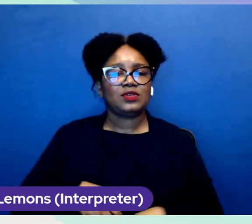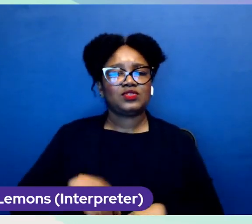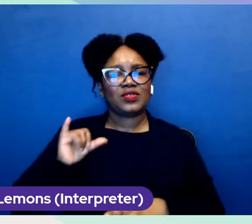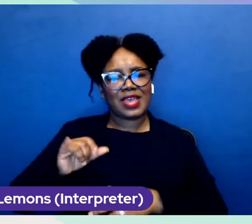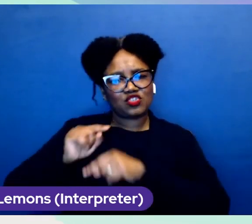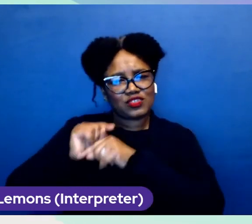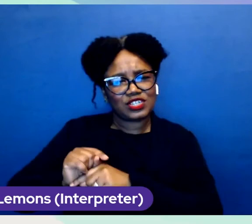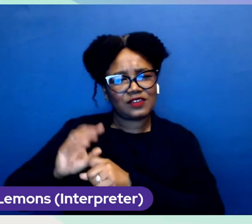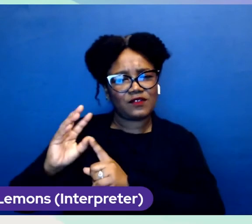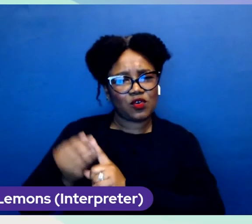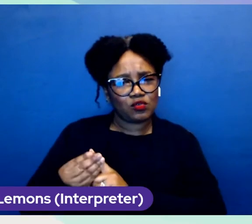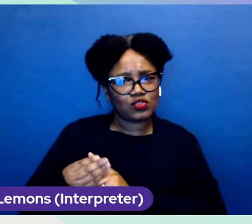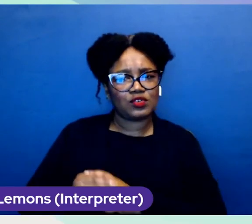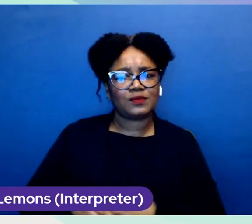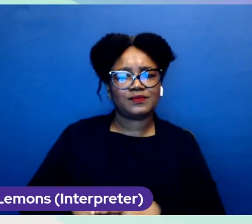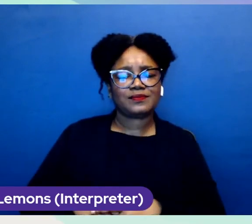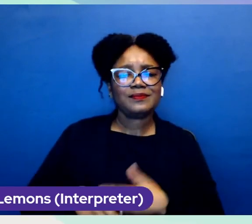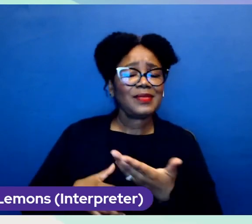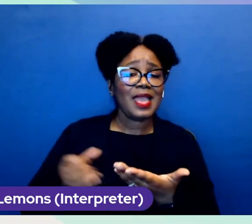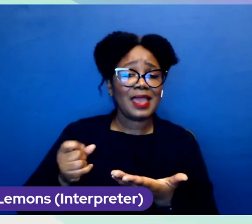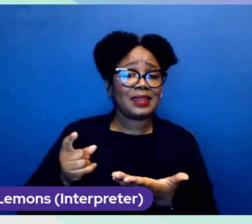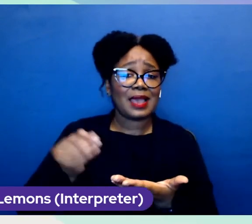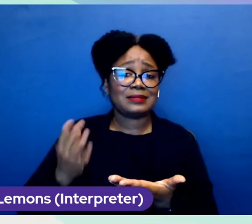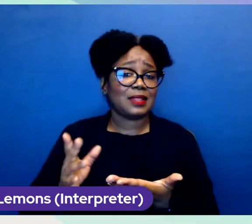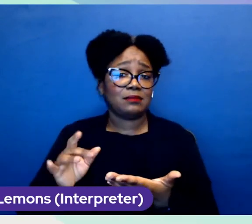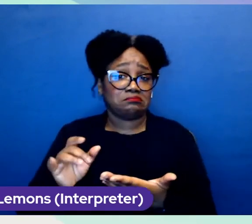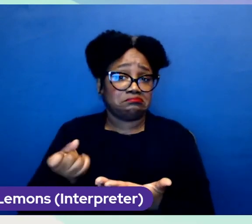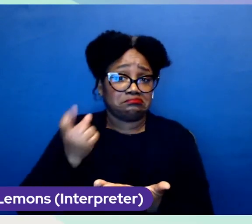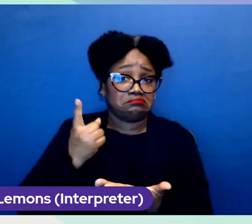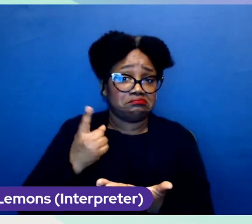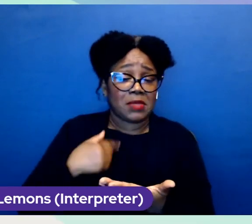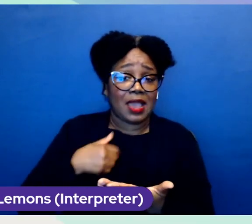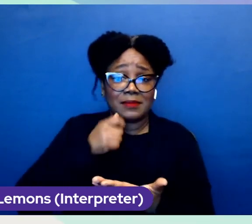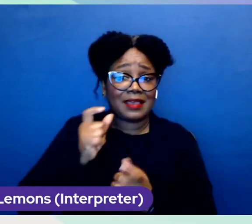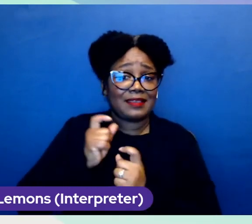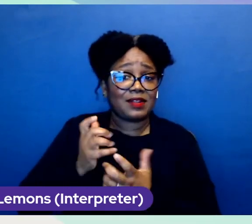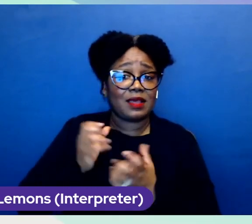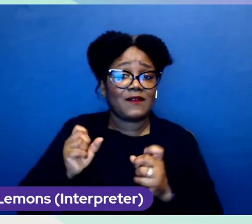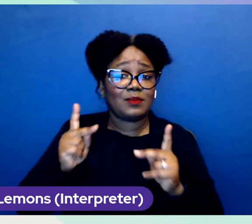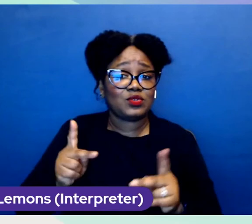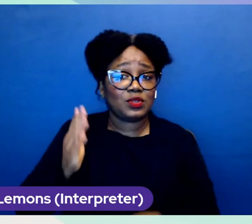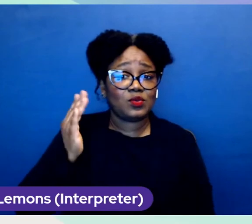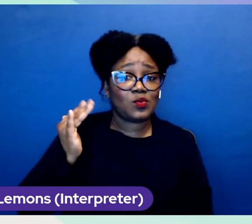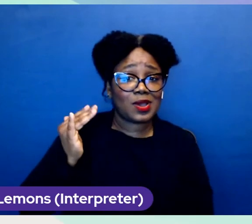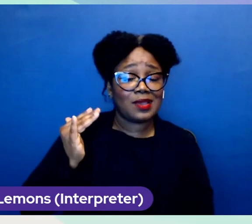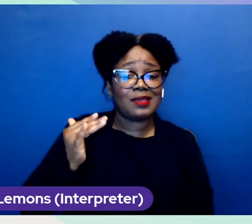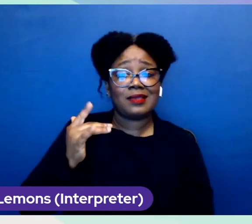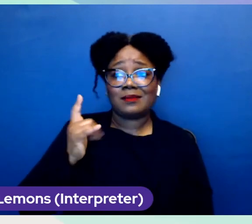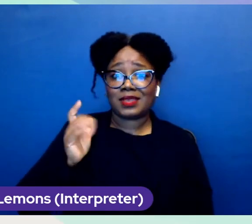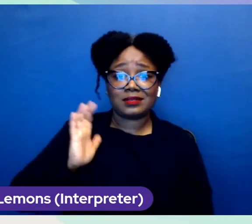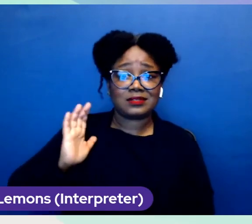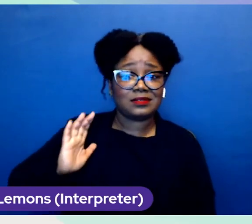the opportunity and people look down upon me or people look at me weird and people don't give me a chance actually to tell what I have to tell. So